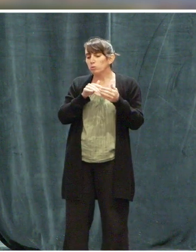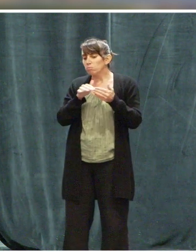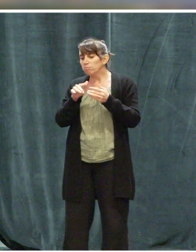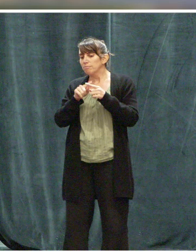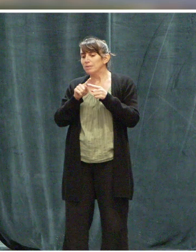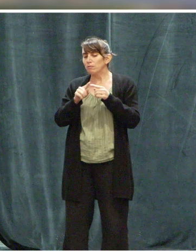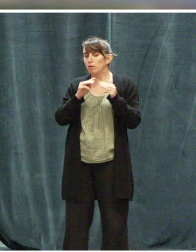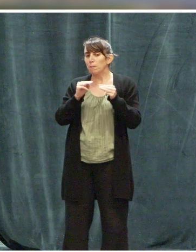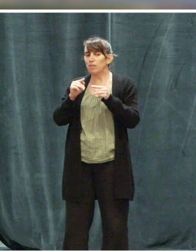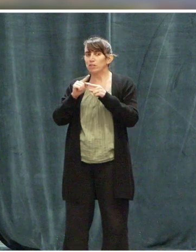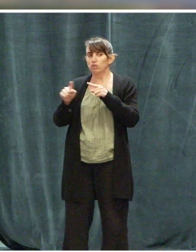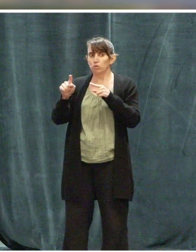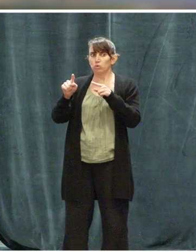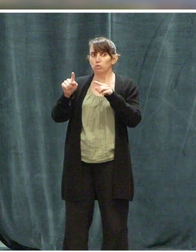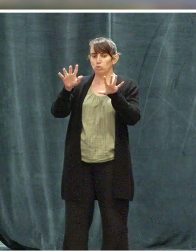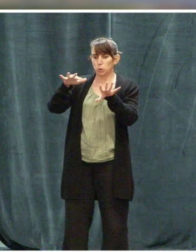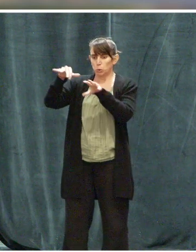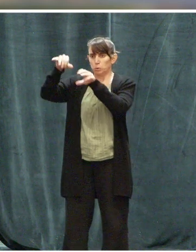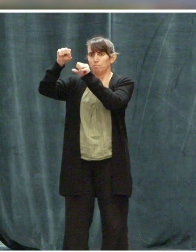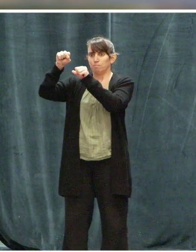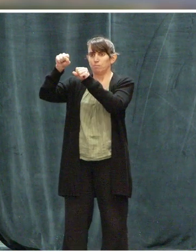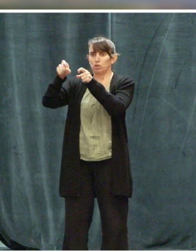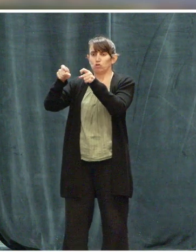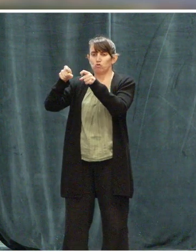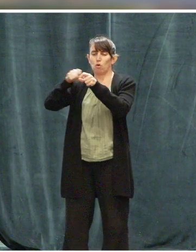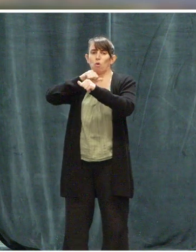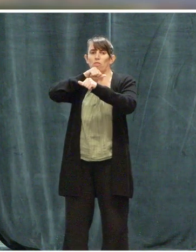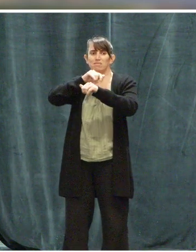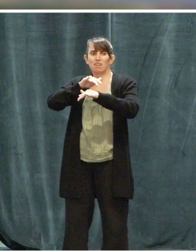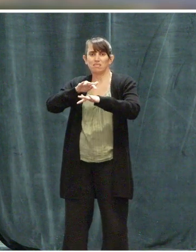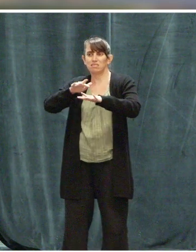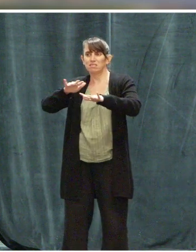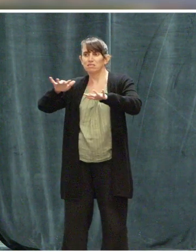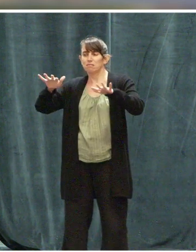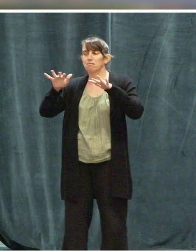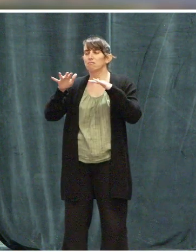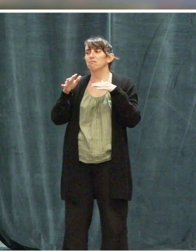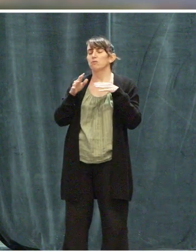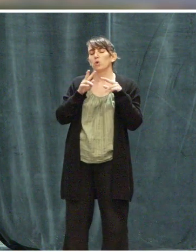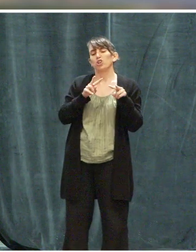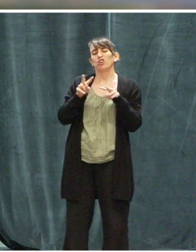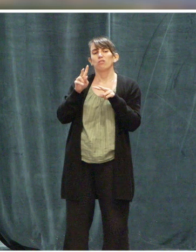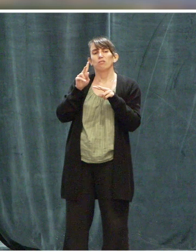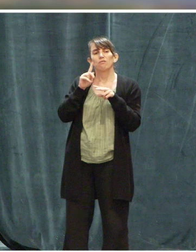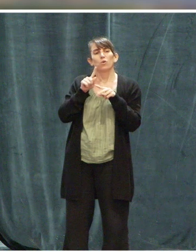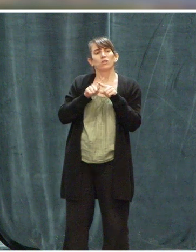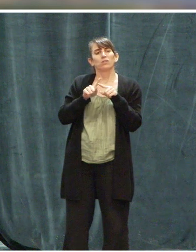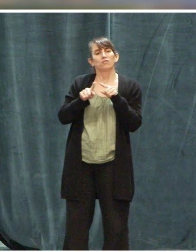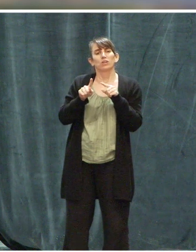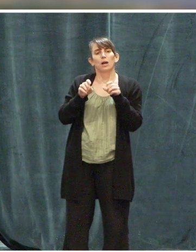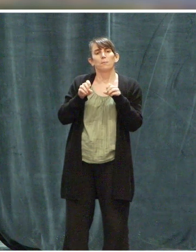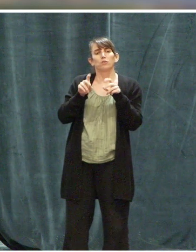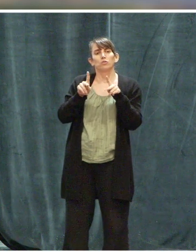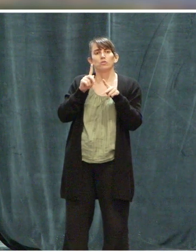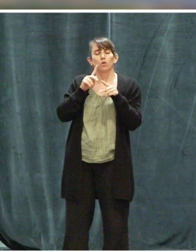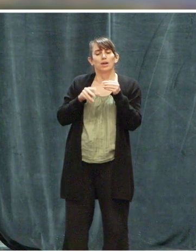the dust, and we'll look at opportunities, you know, as we go to see, you know, where additional sound blankets can be